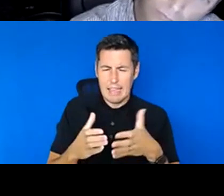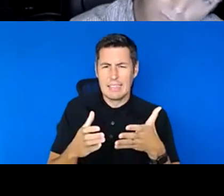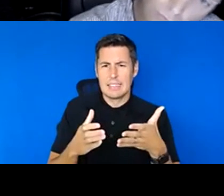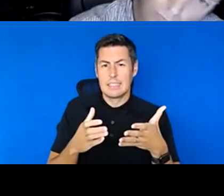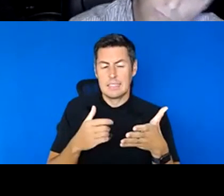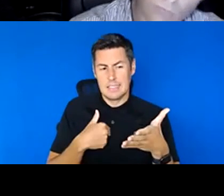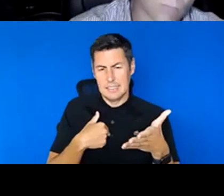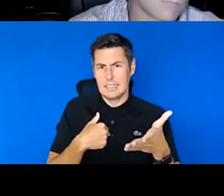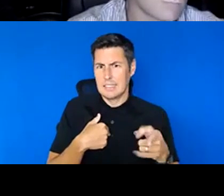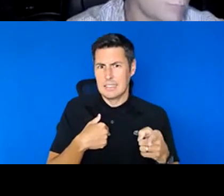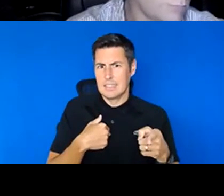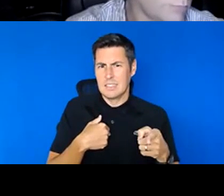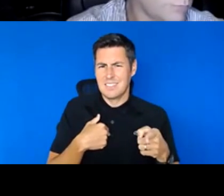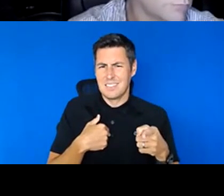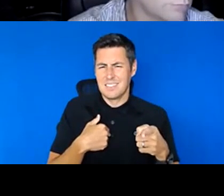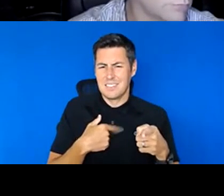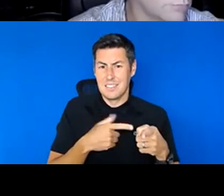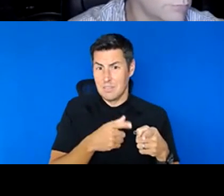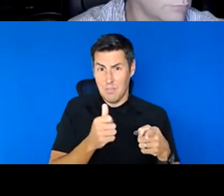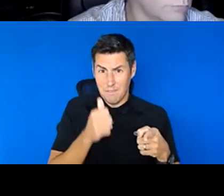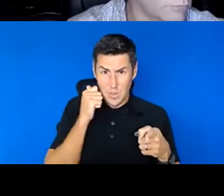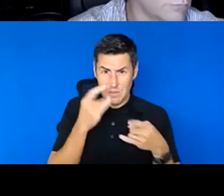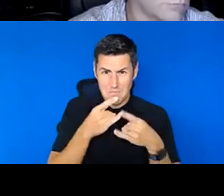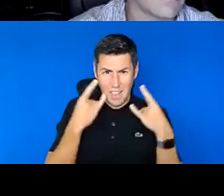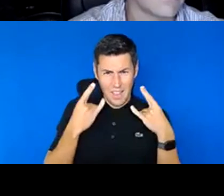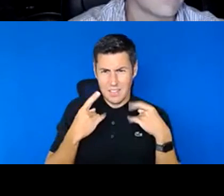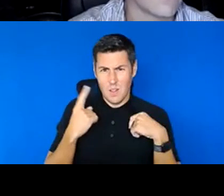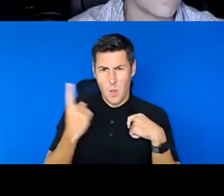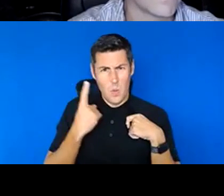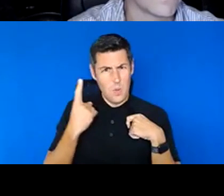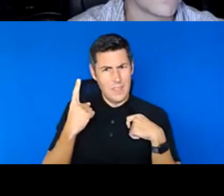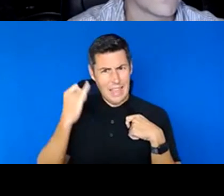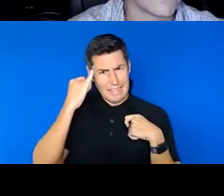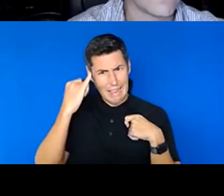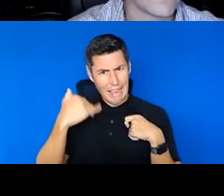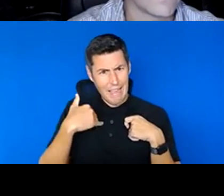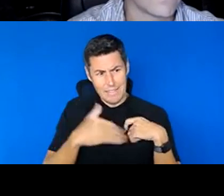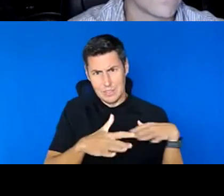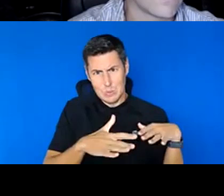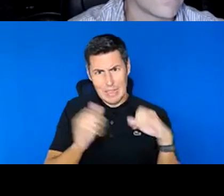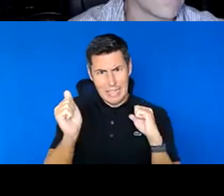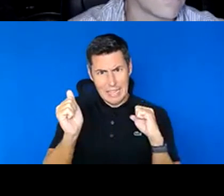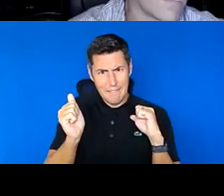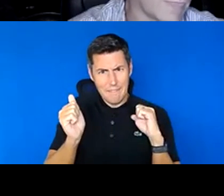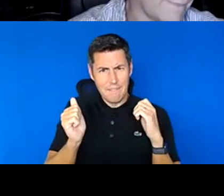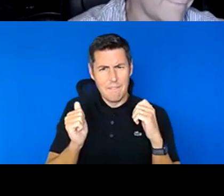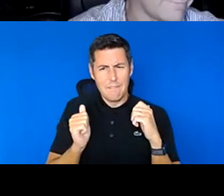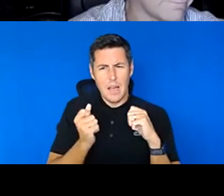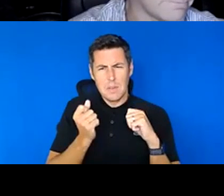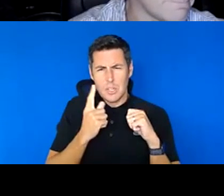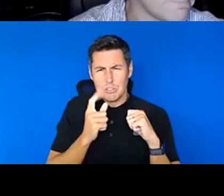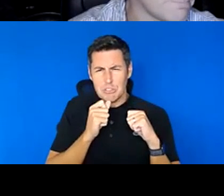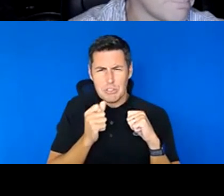leave immediately if they refuse to wear a mask? I mean, I'm not quite clear about the concept. So